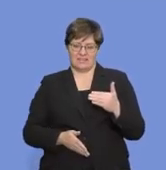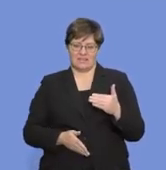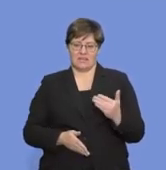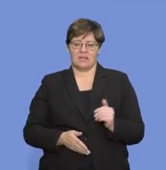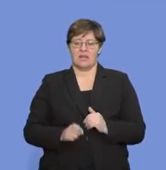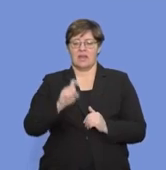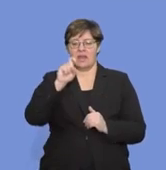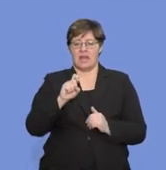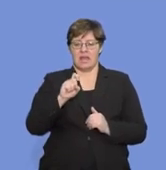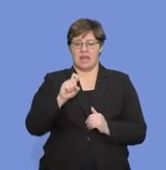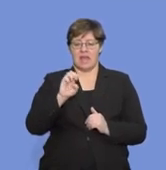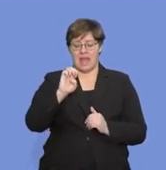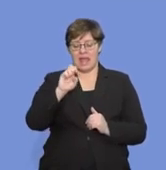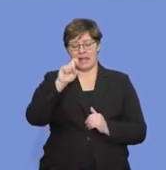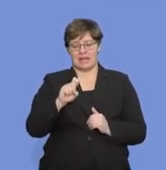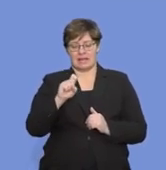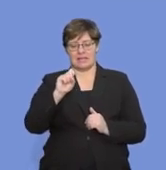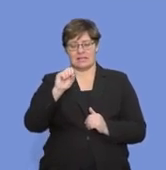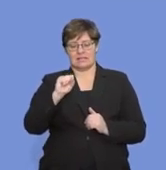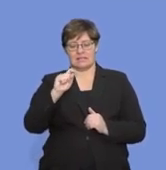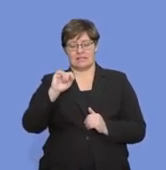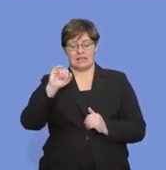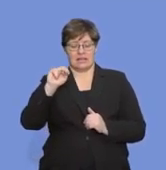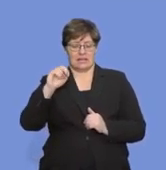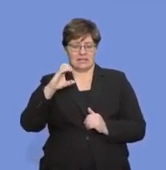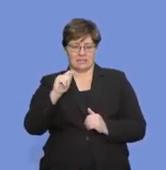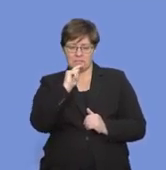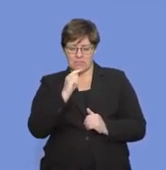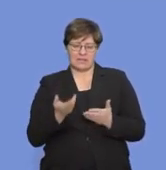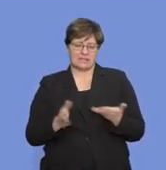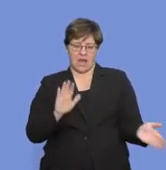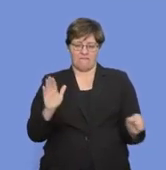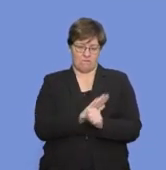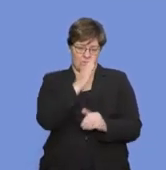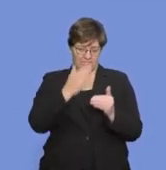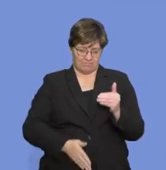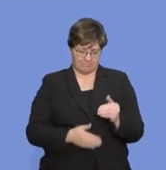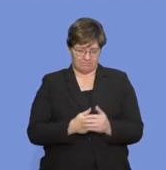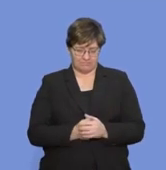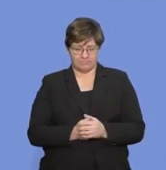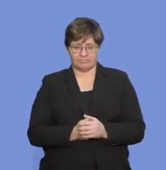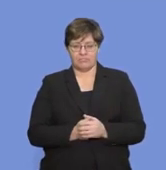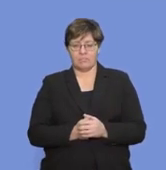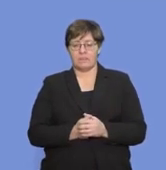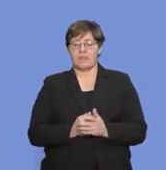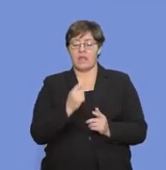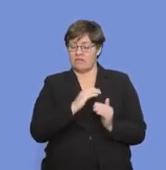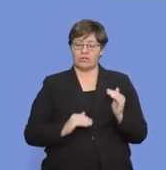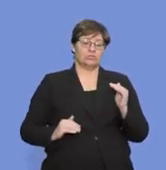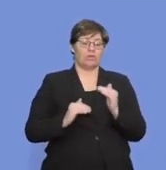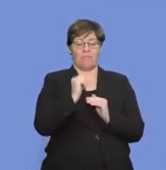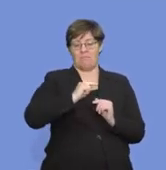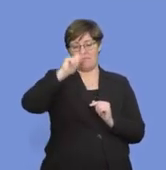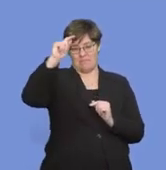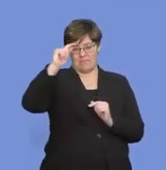say they have become extinct. So they have died out. All right, if the lineage line does not reach